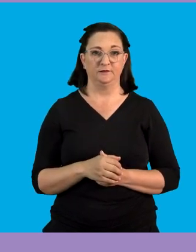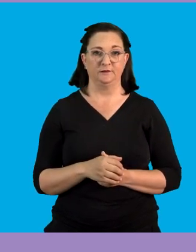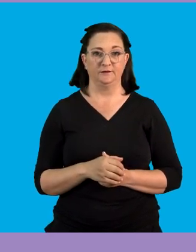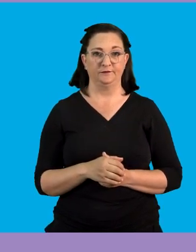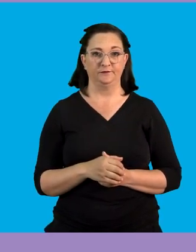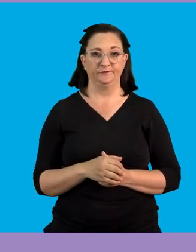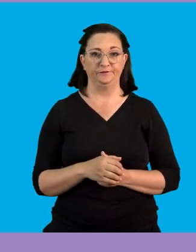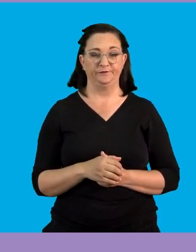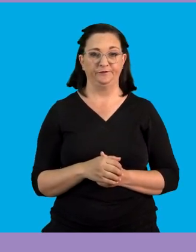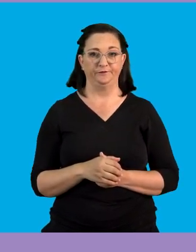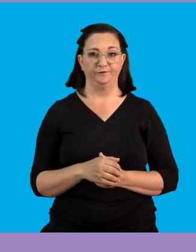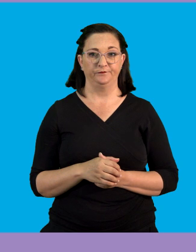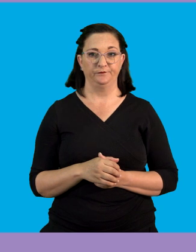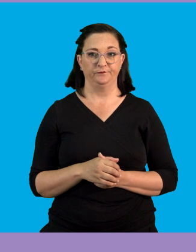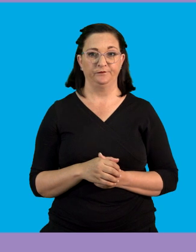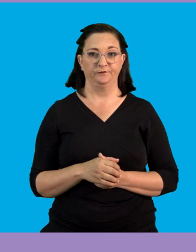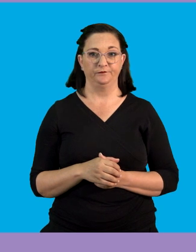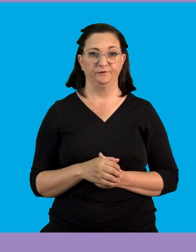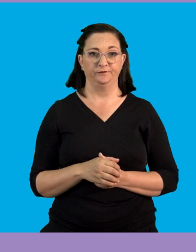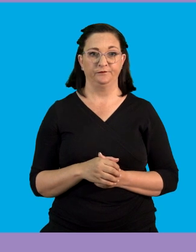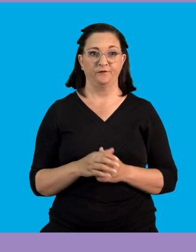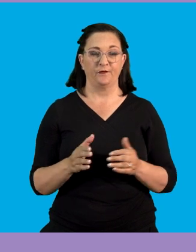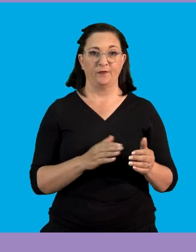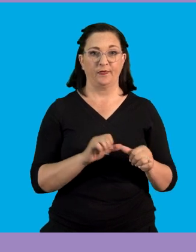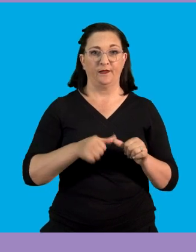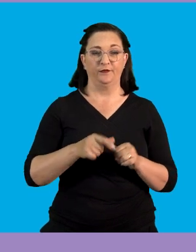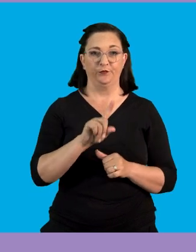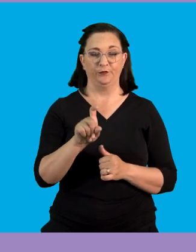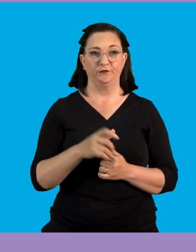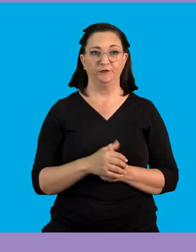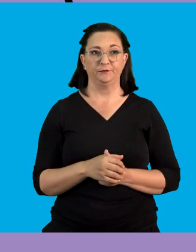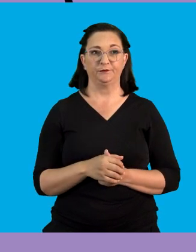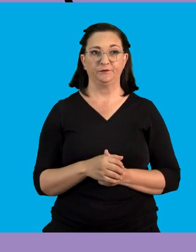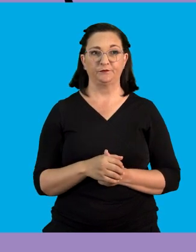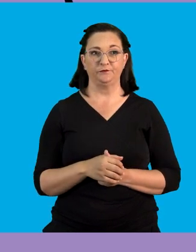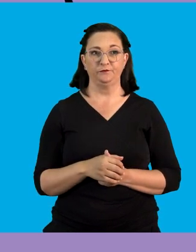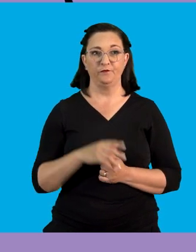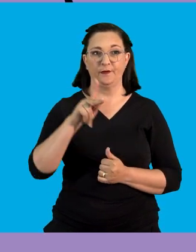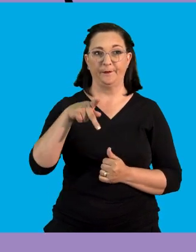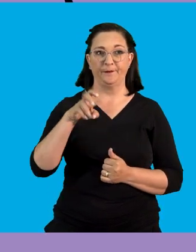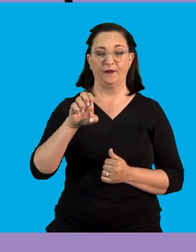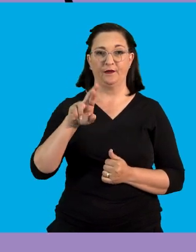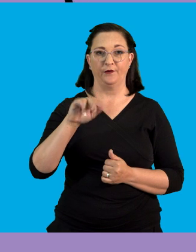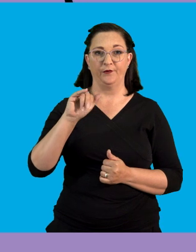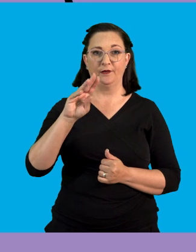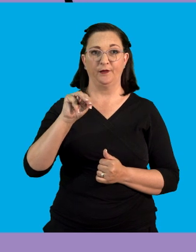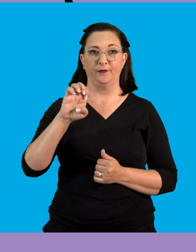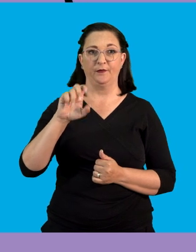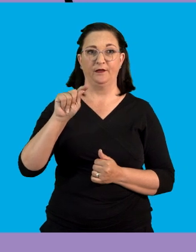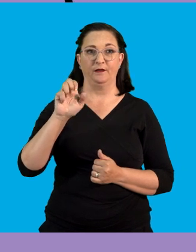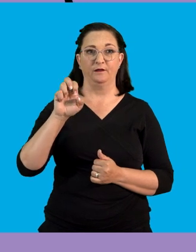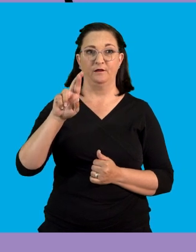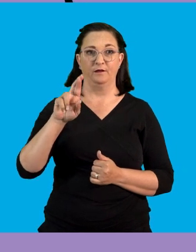degrees. All right, let's move on to the next question. The